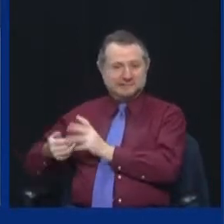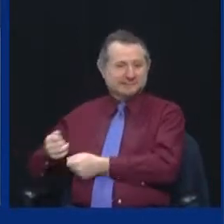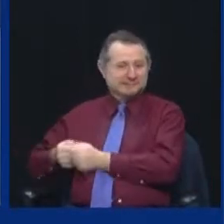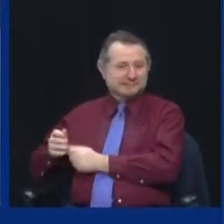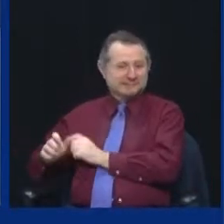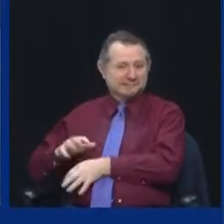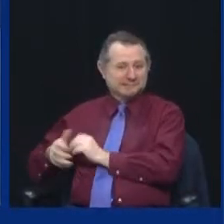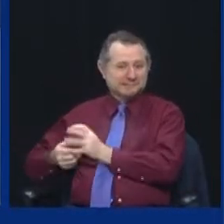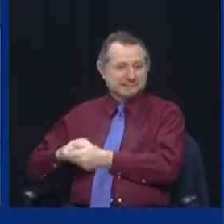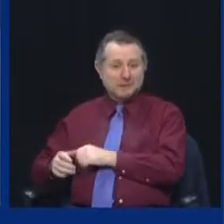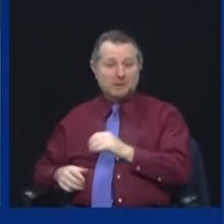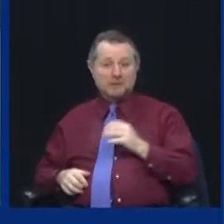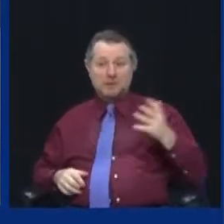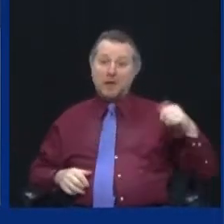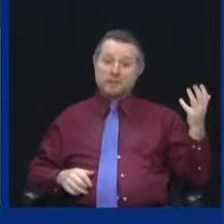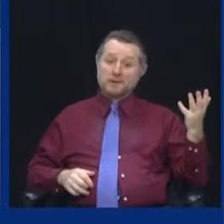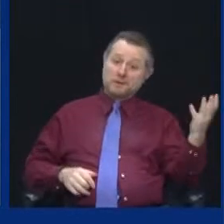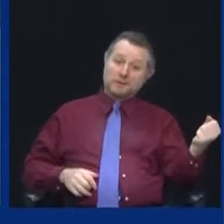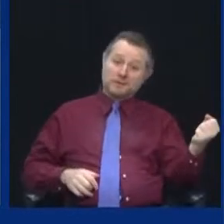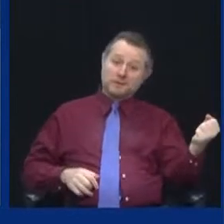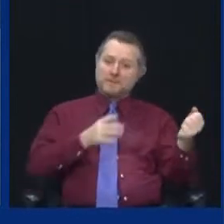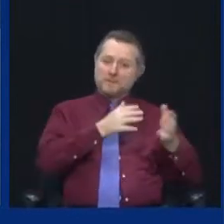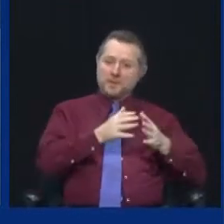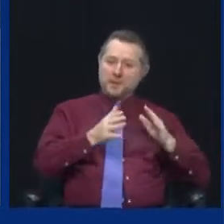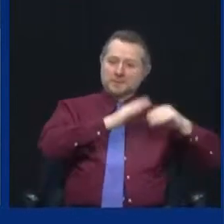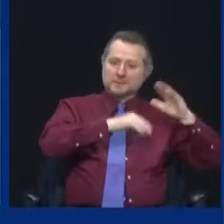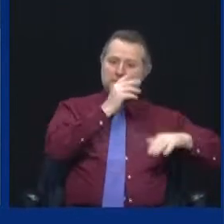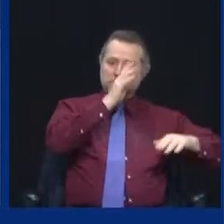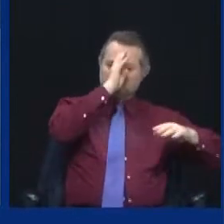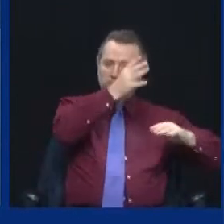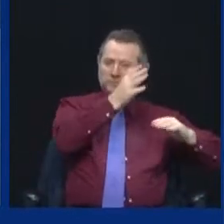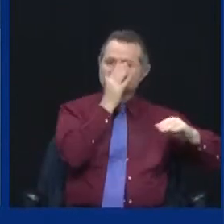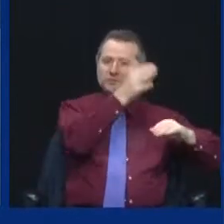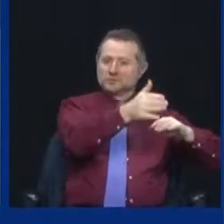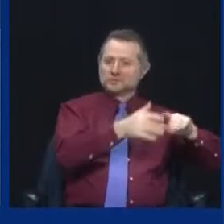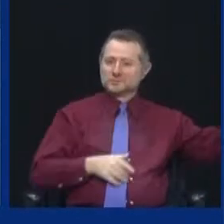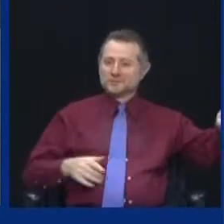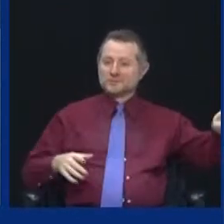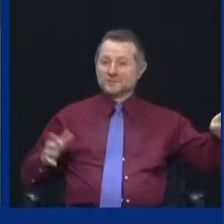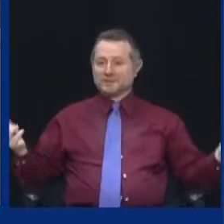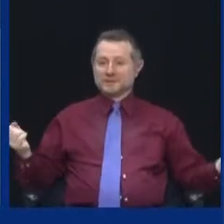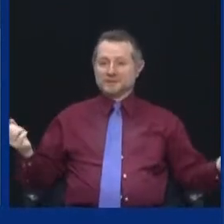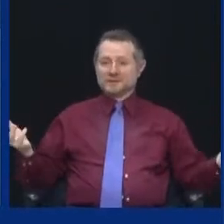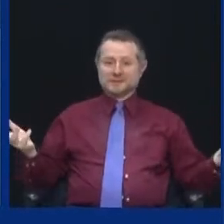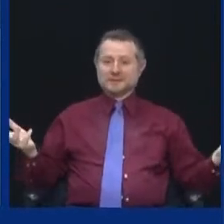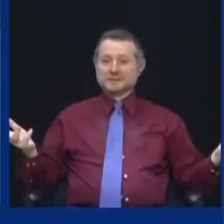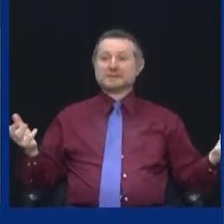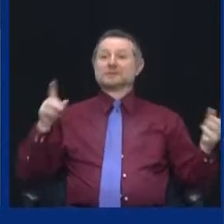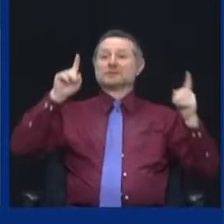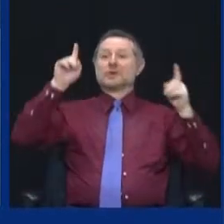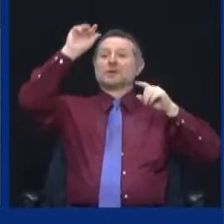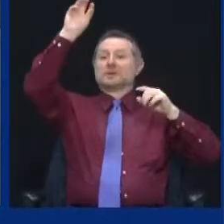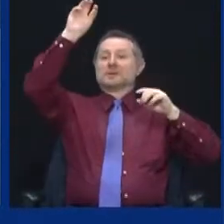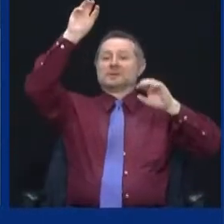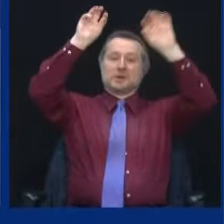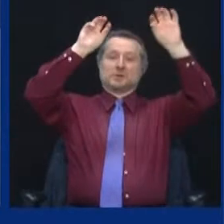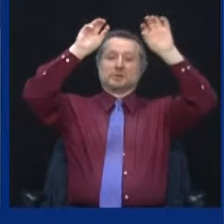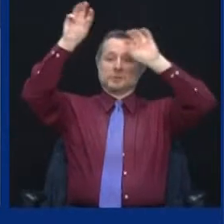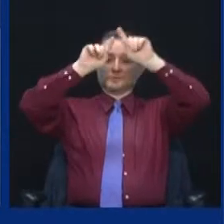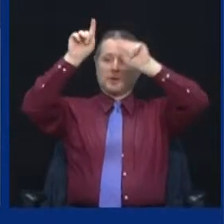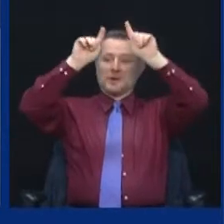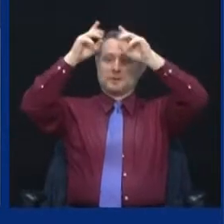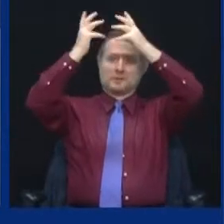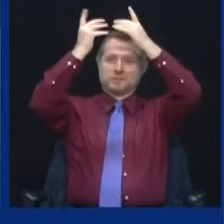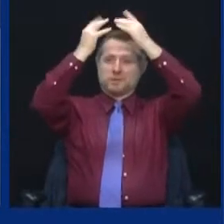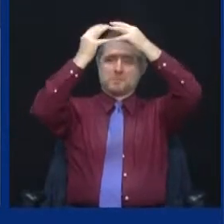getting ready for a new future. And the stars are lined up, and there is opportunity here. You have a